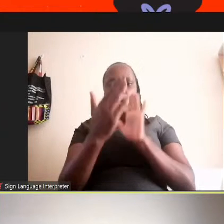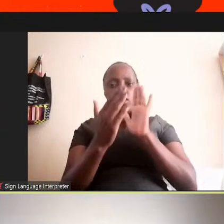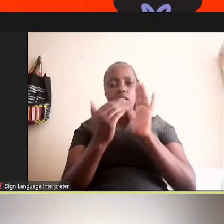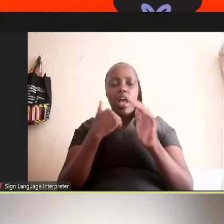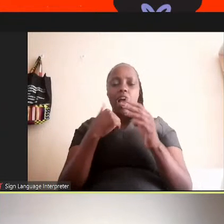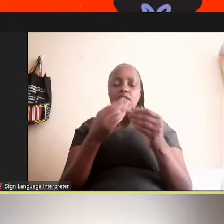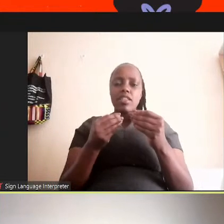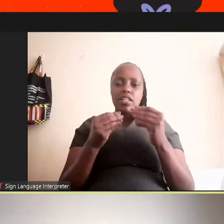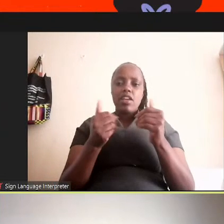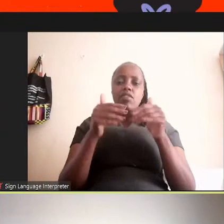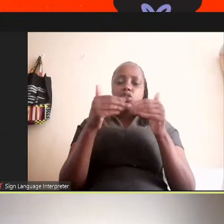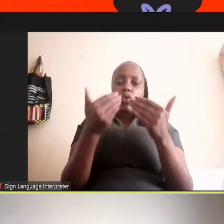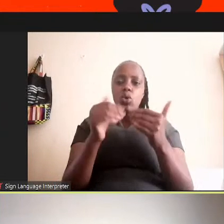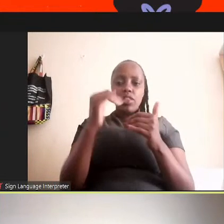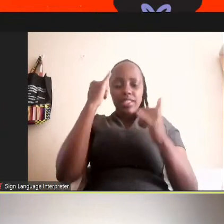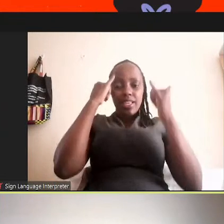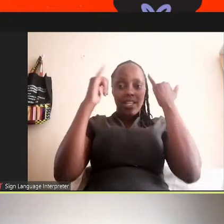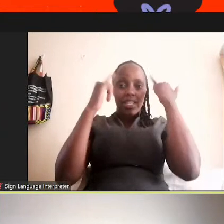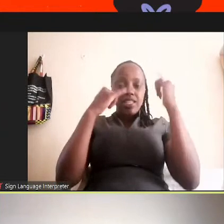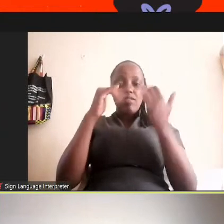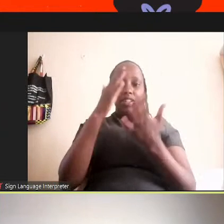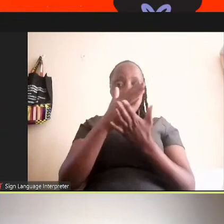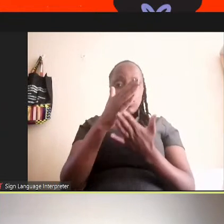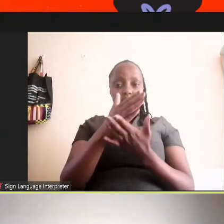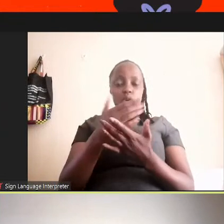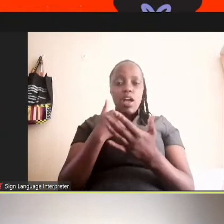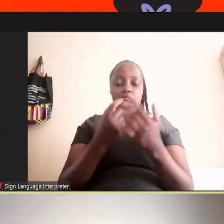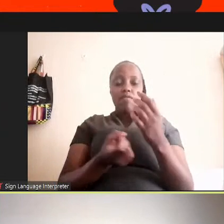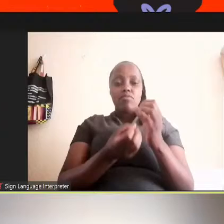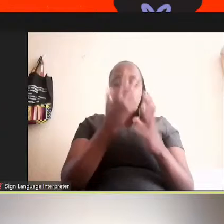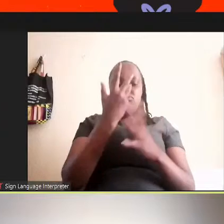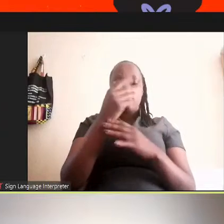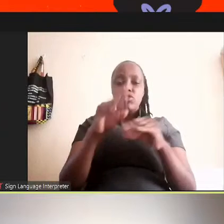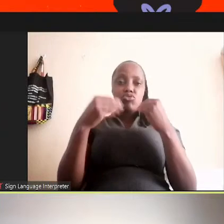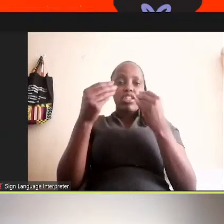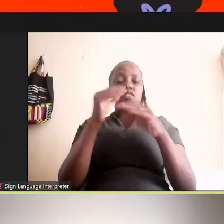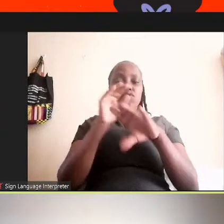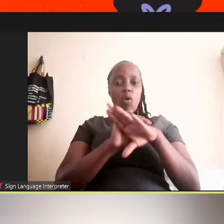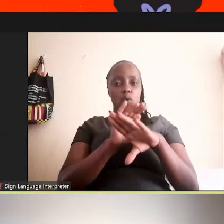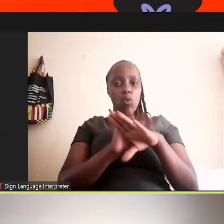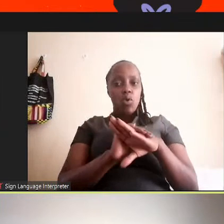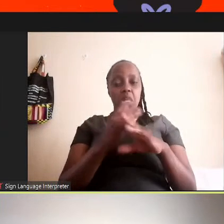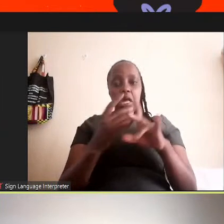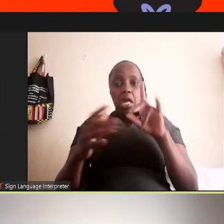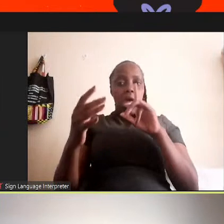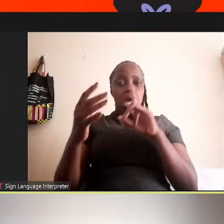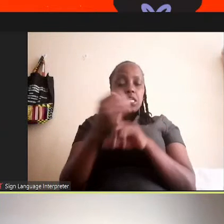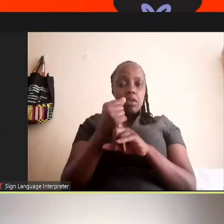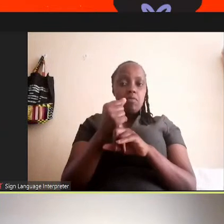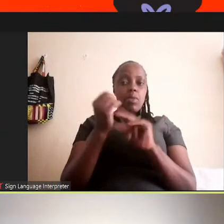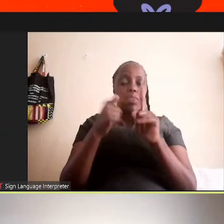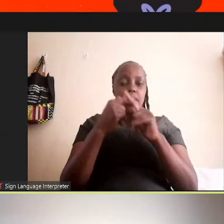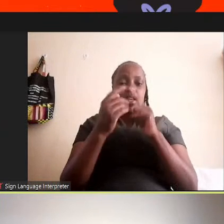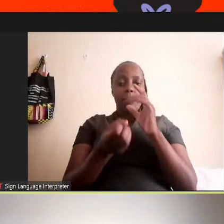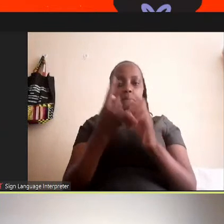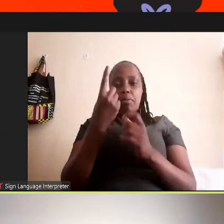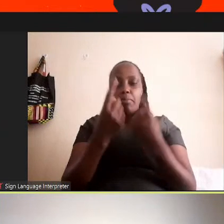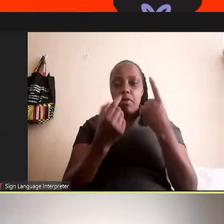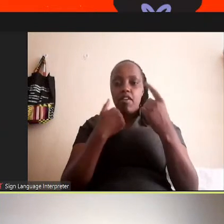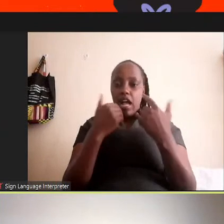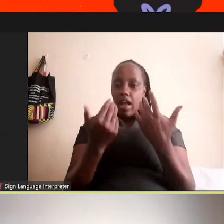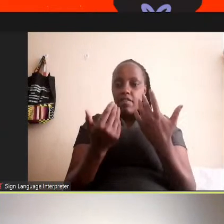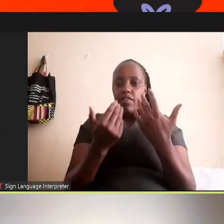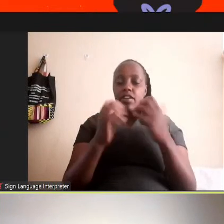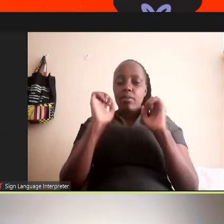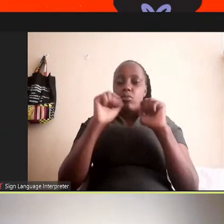this initiative is really bringing results, perhaps we need to document it properly such that it can be